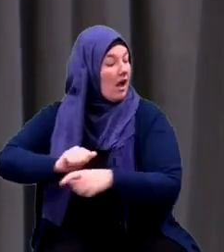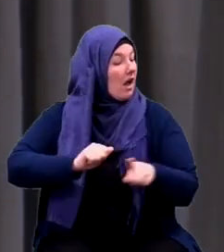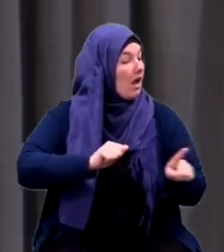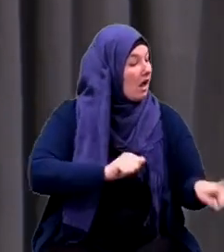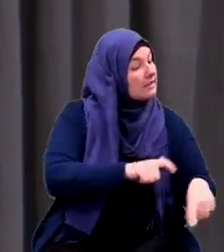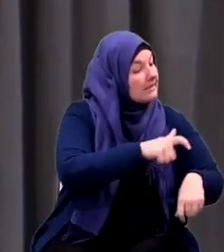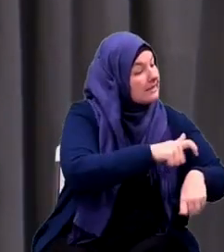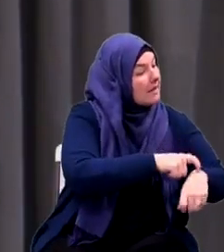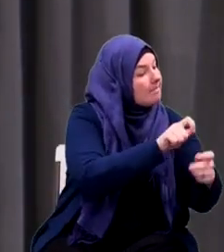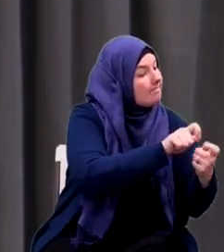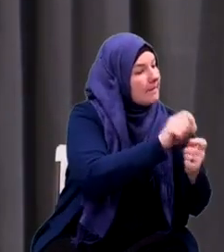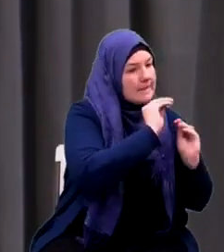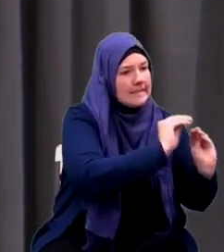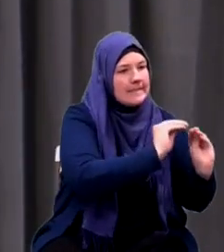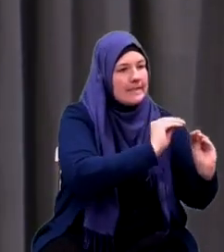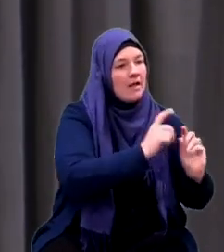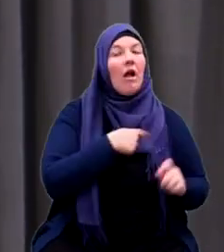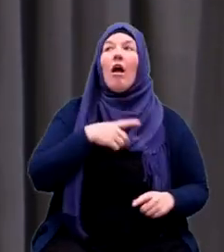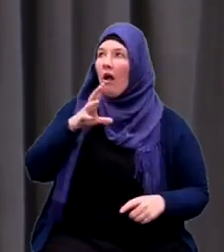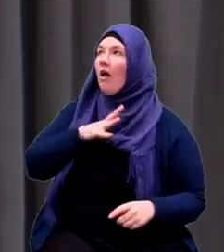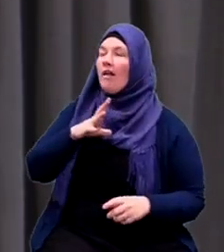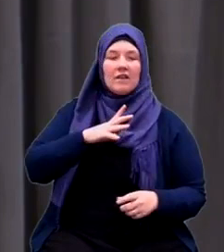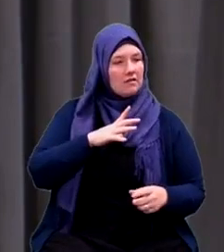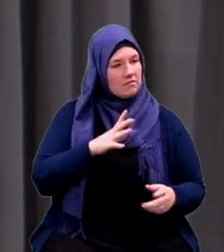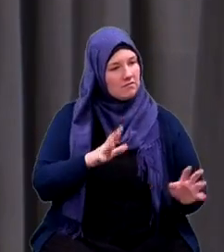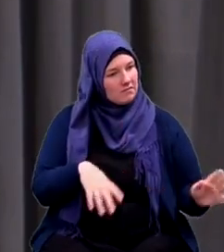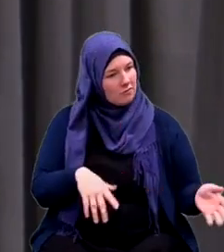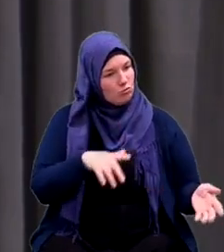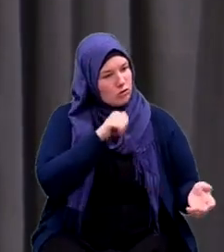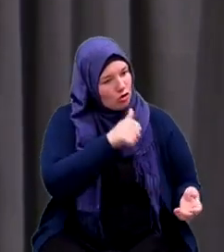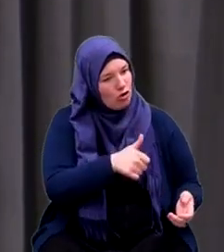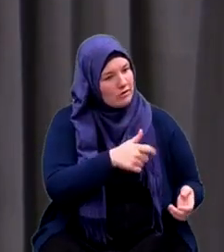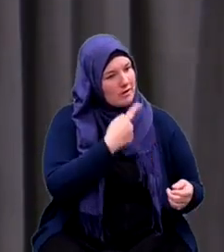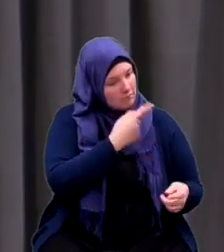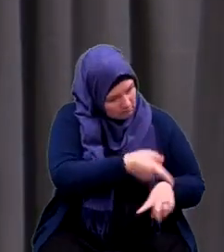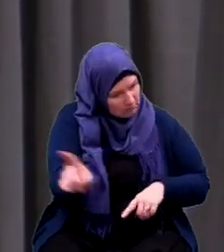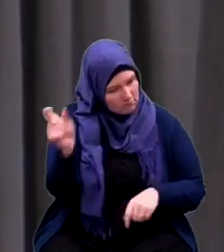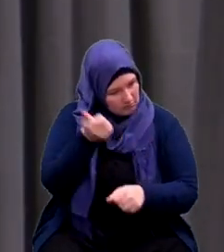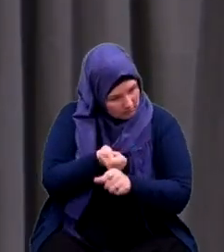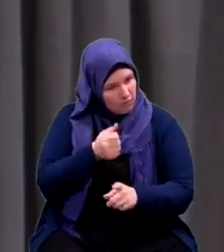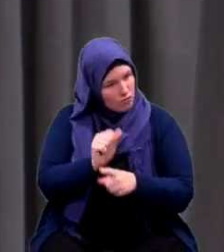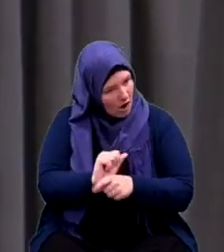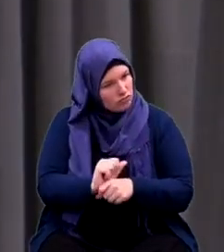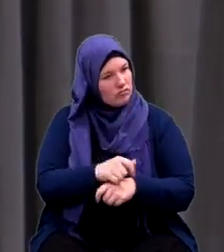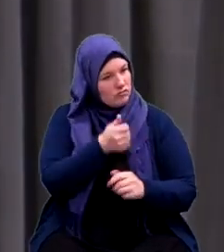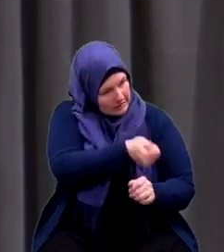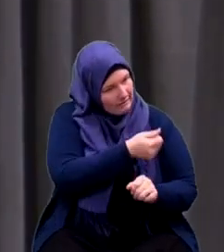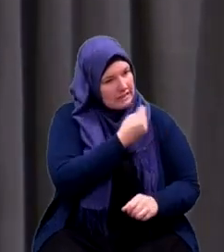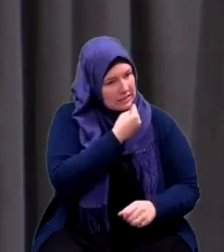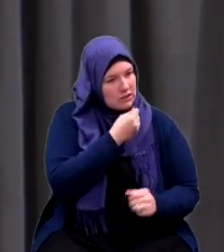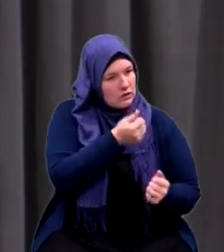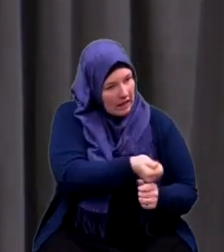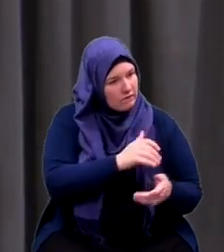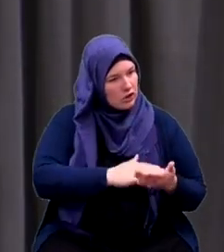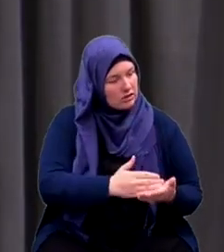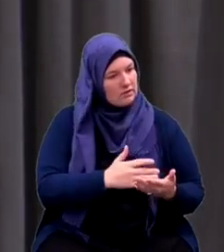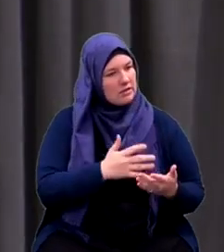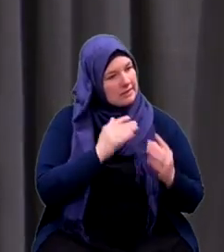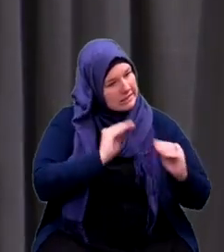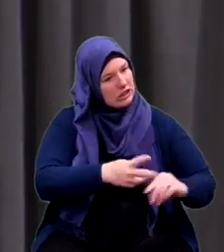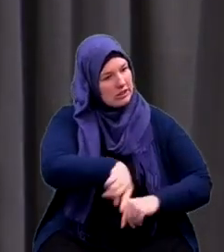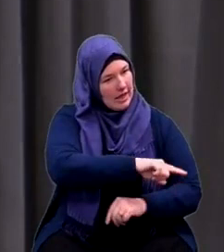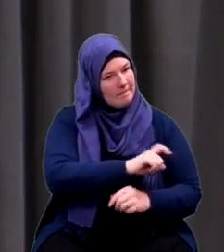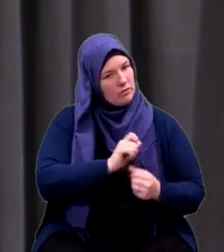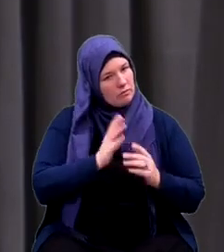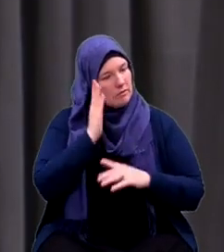handicapped generation, and instead of actively engaged individuals. So when it comes to